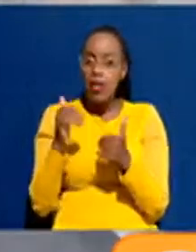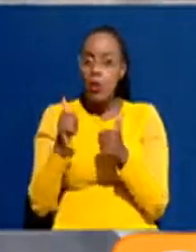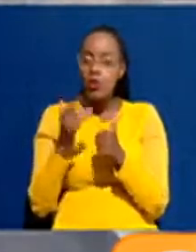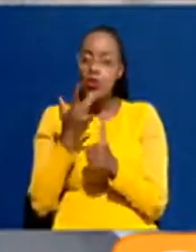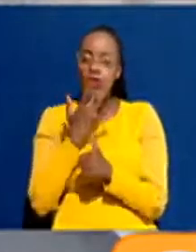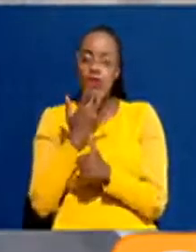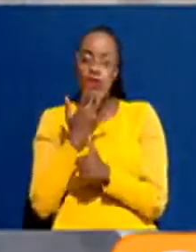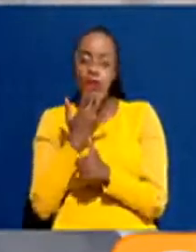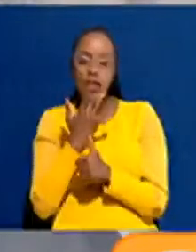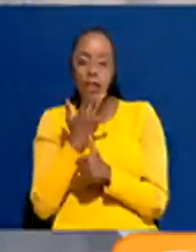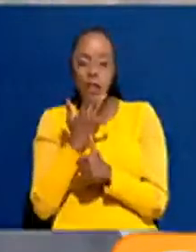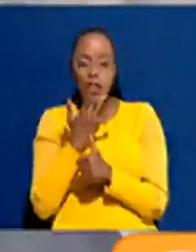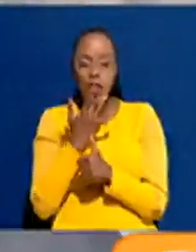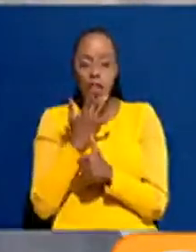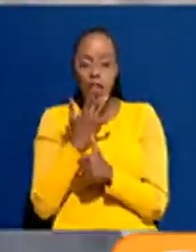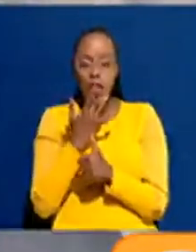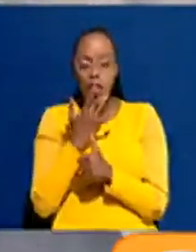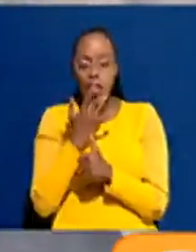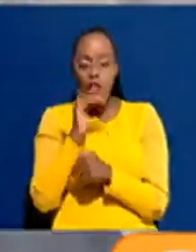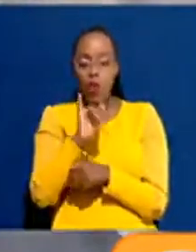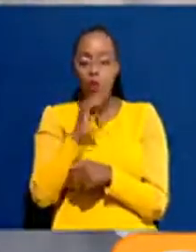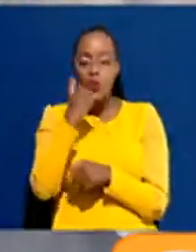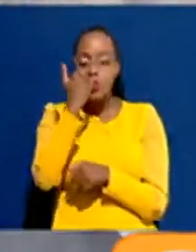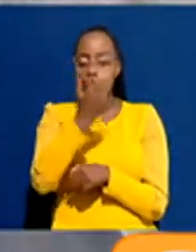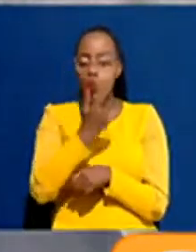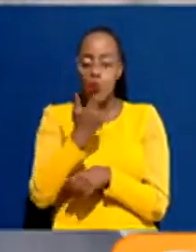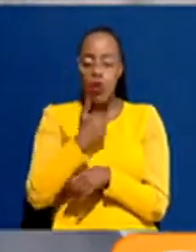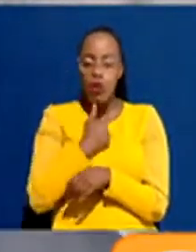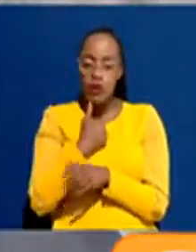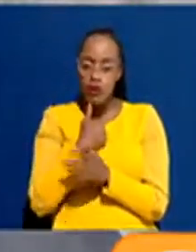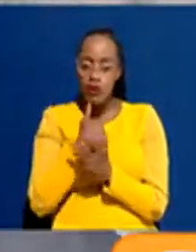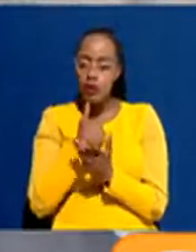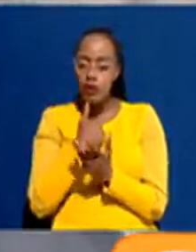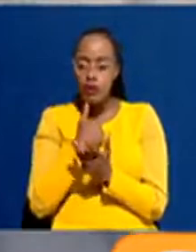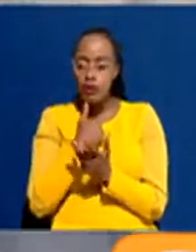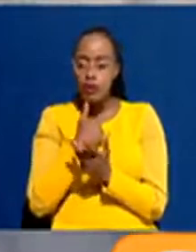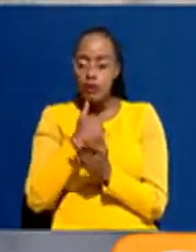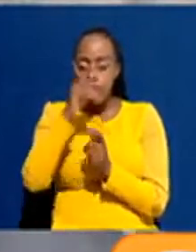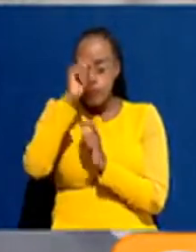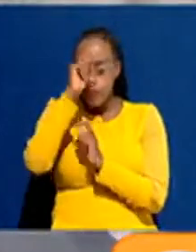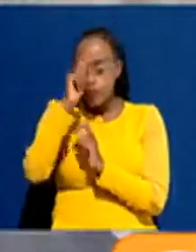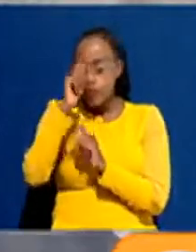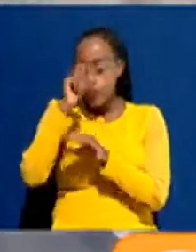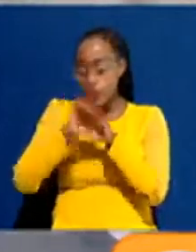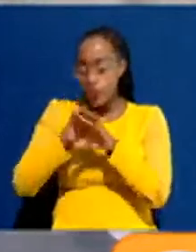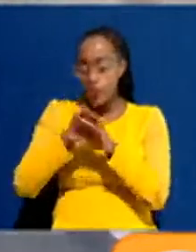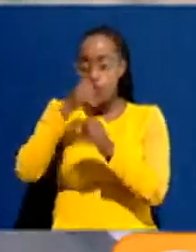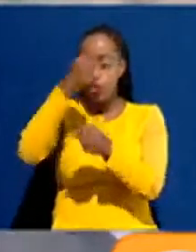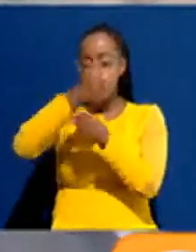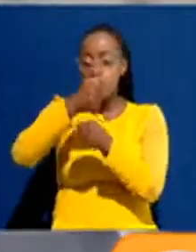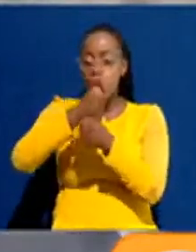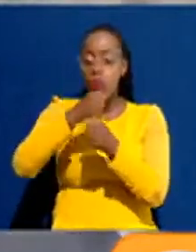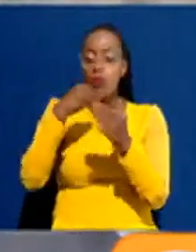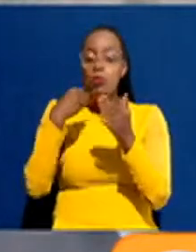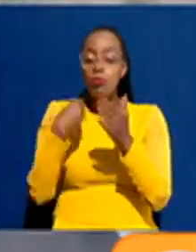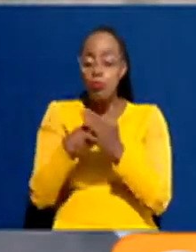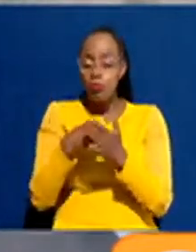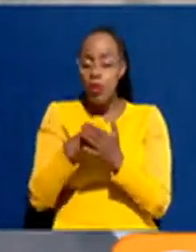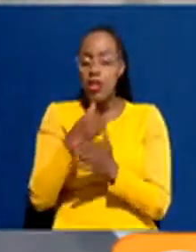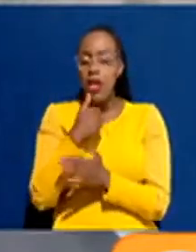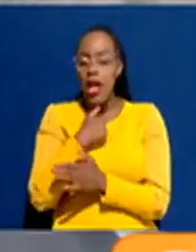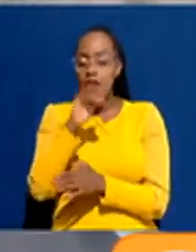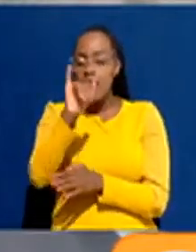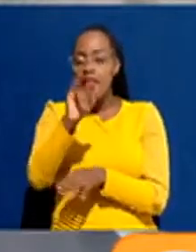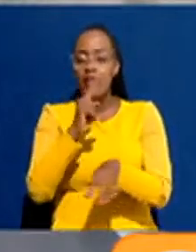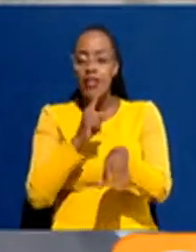favorable to those who had respectable jobs or who had money. And at the